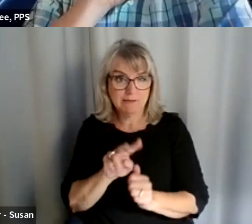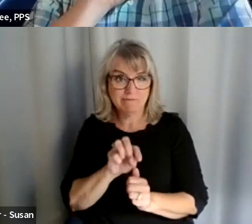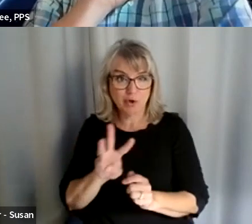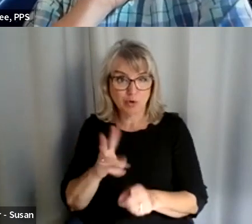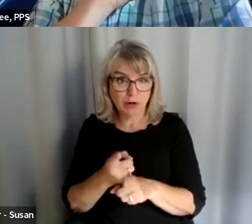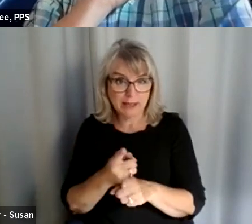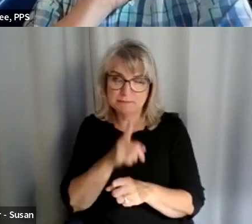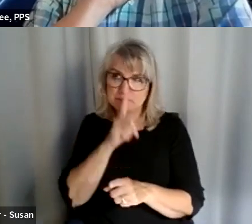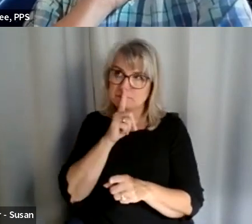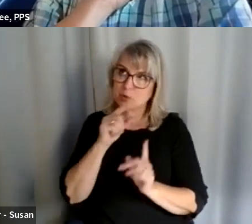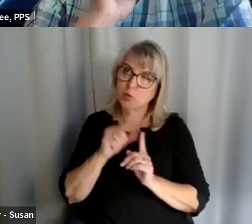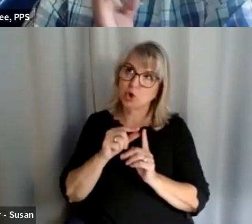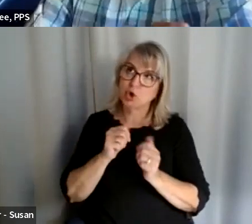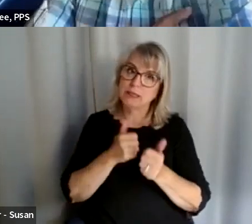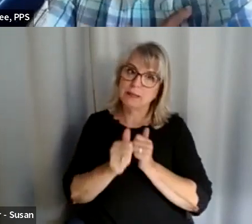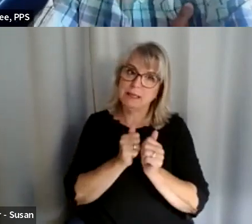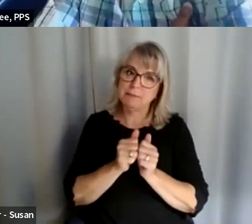I don't want to say competing. I'll say